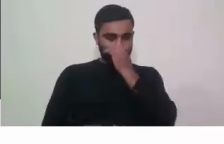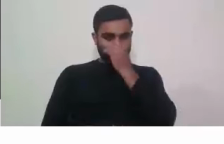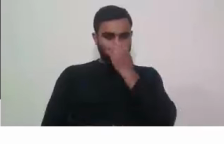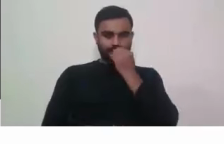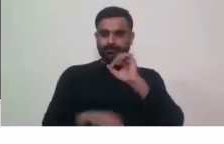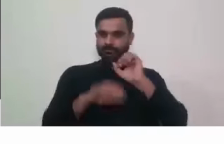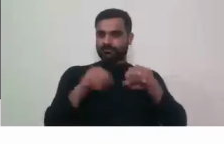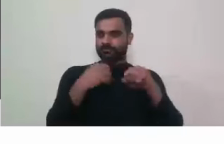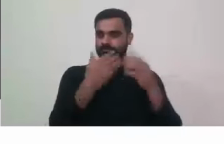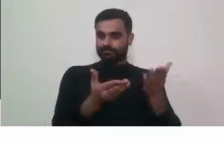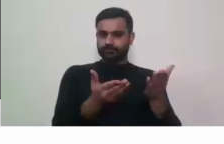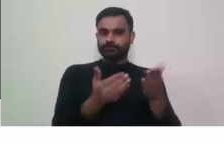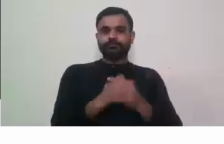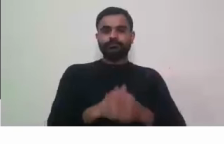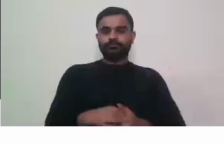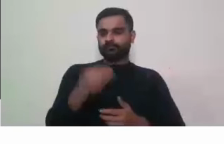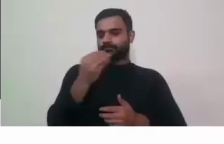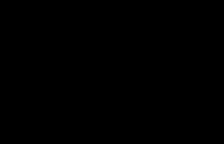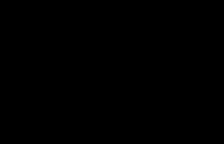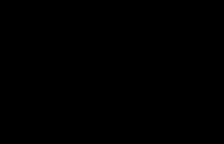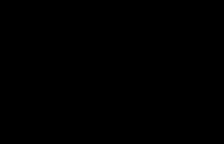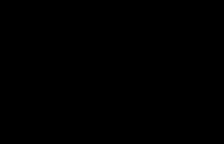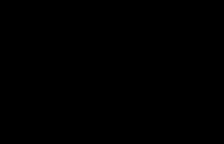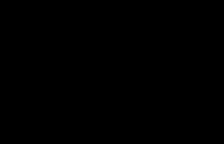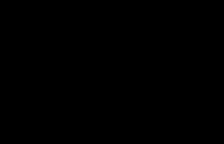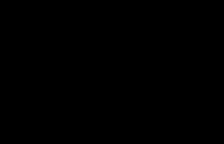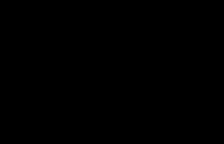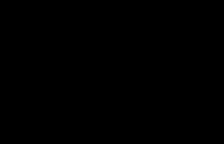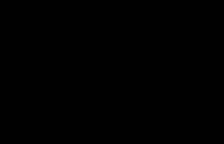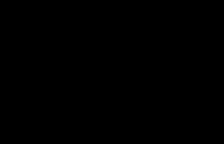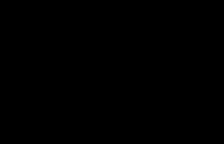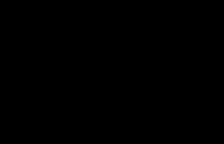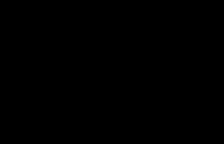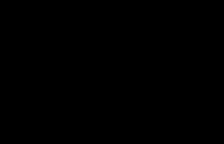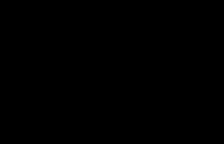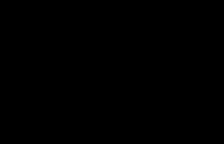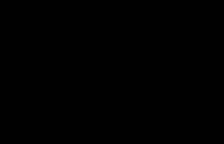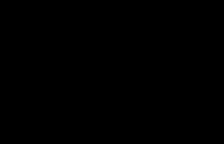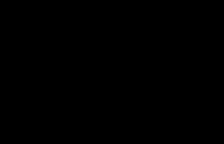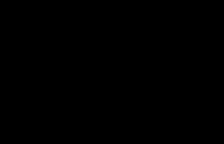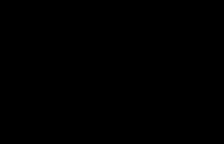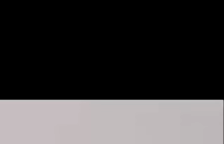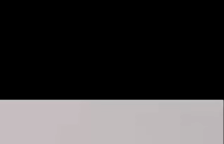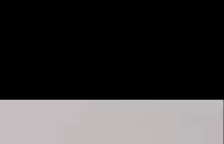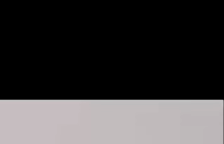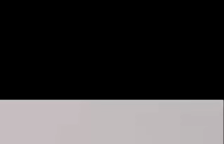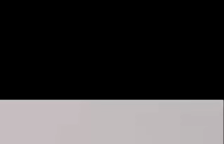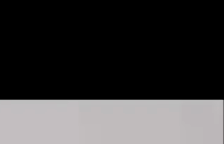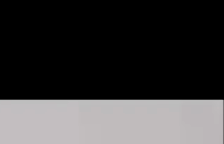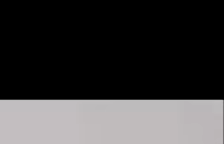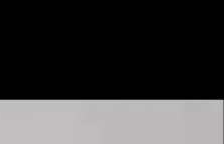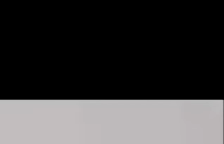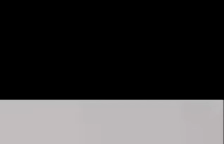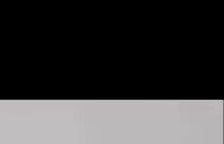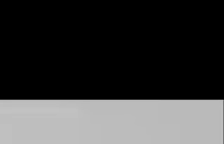Yeah, there are a couple of questions here. First one, while we are emphasizing the